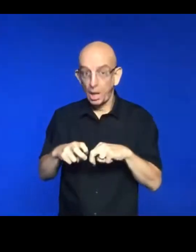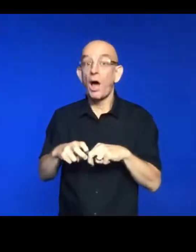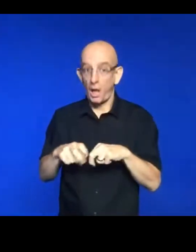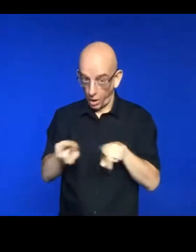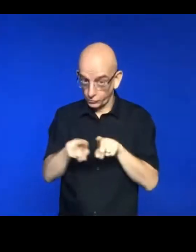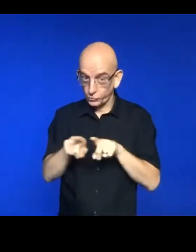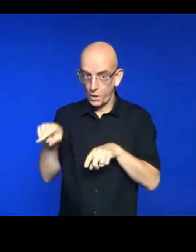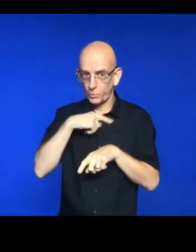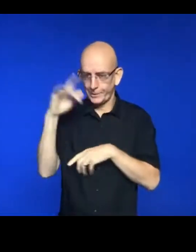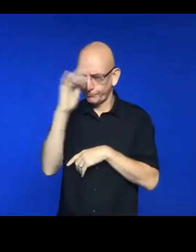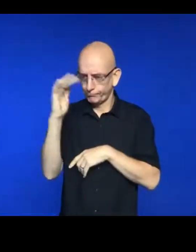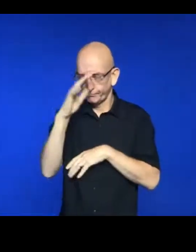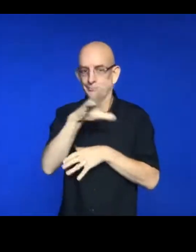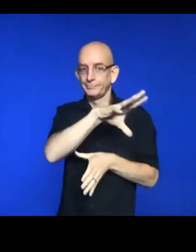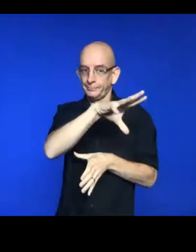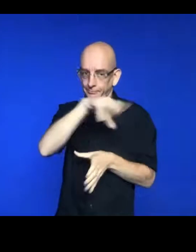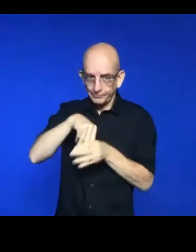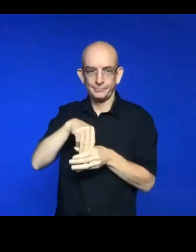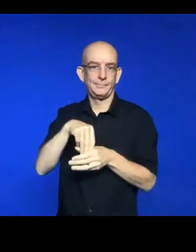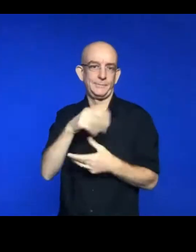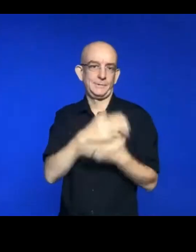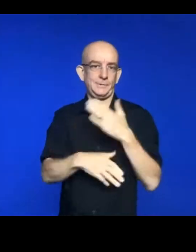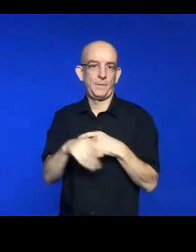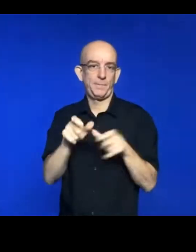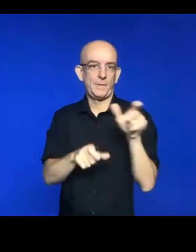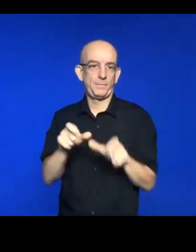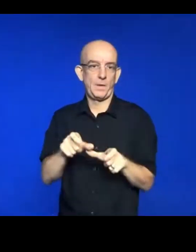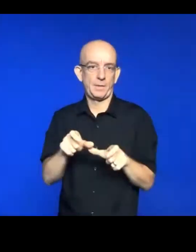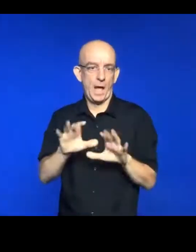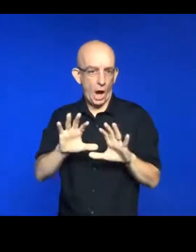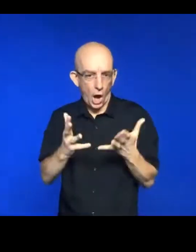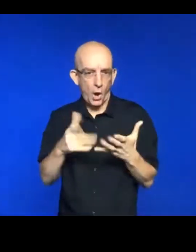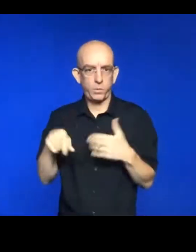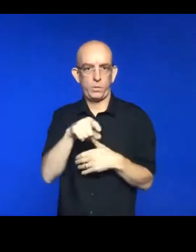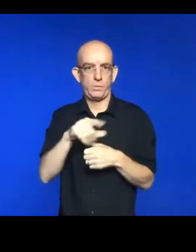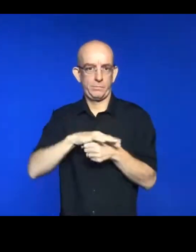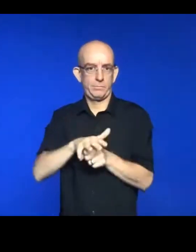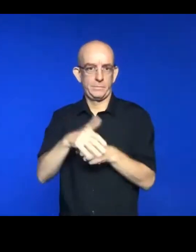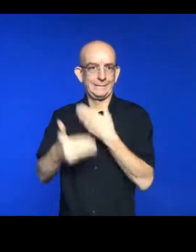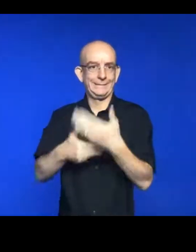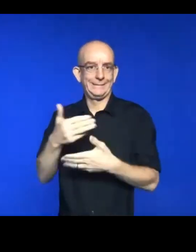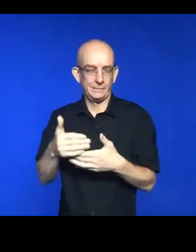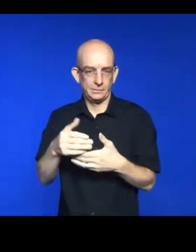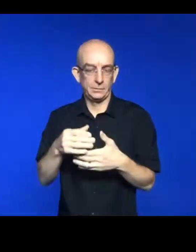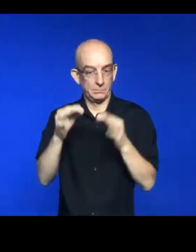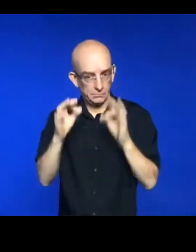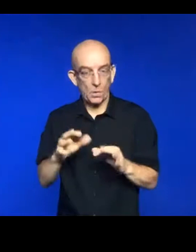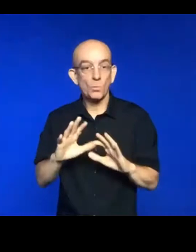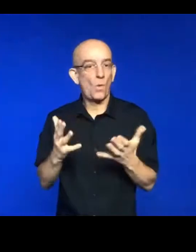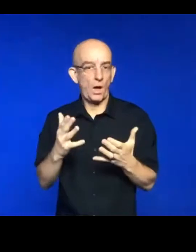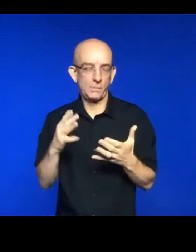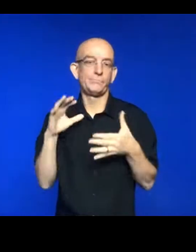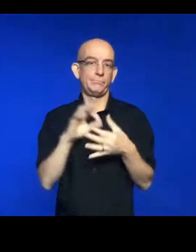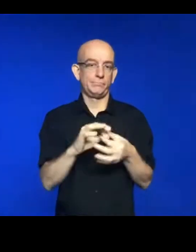make sure that the agenda of disability and the agenda of persons with disabilities is included